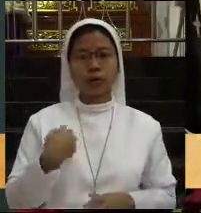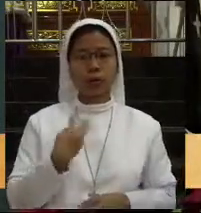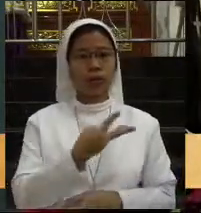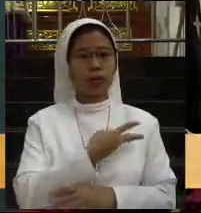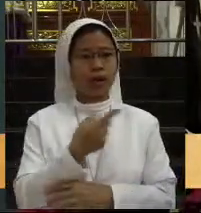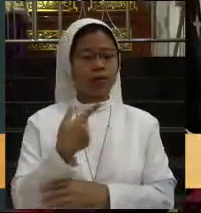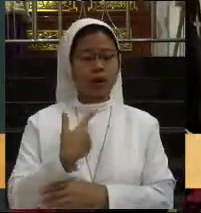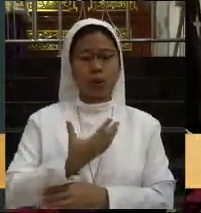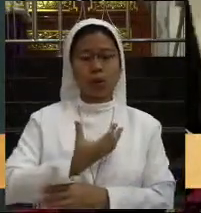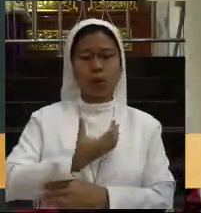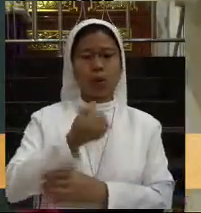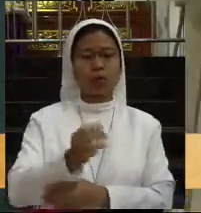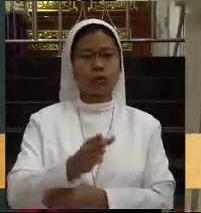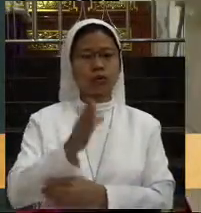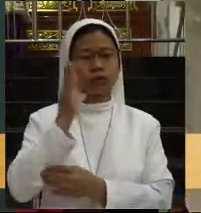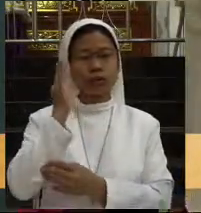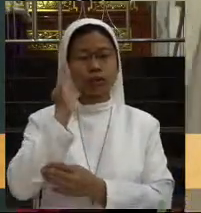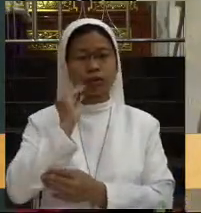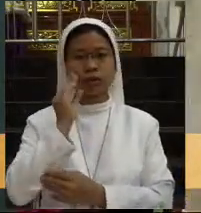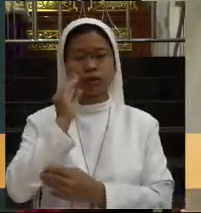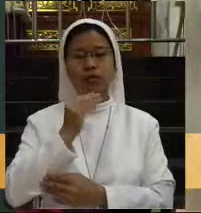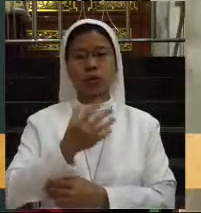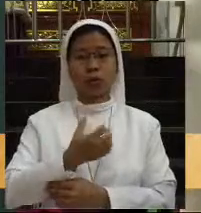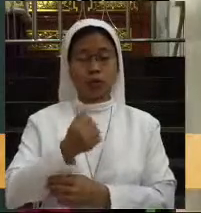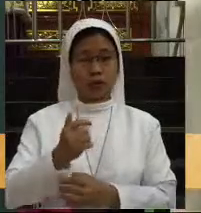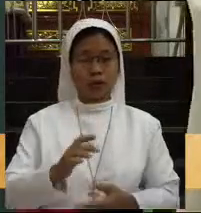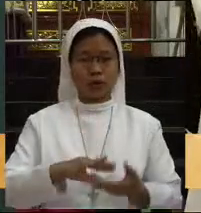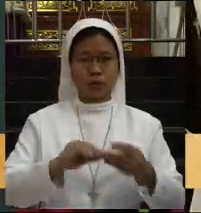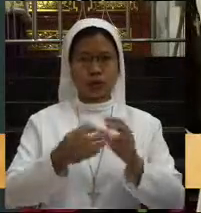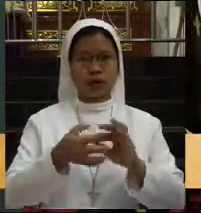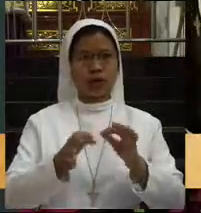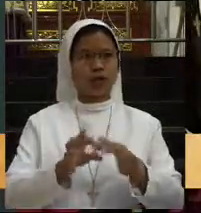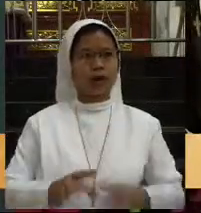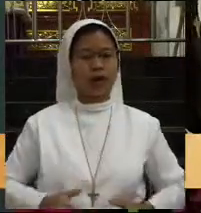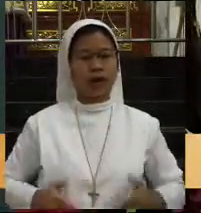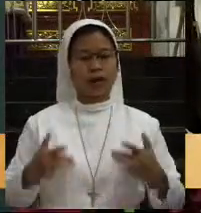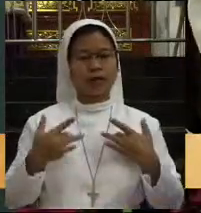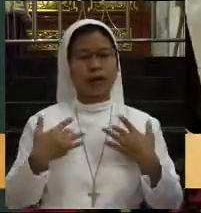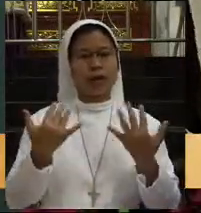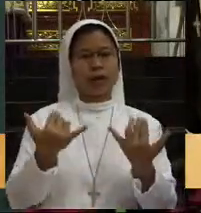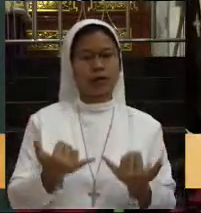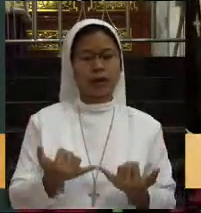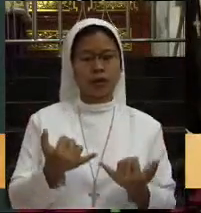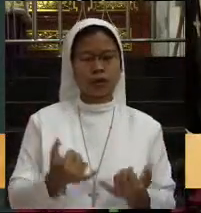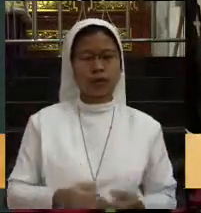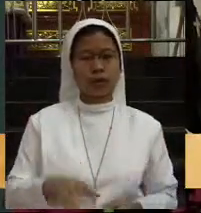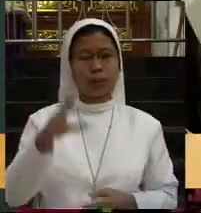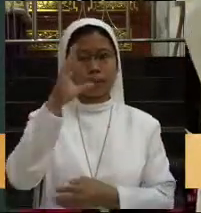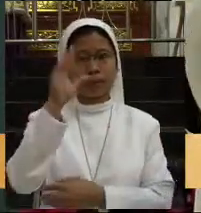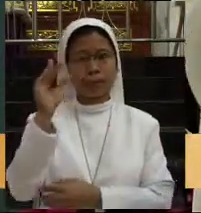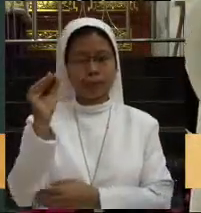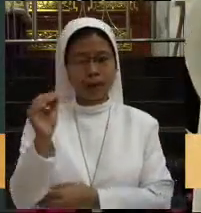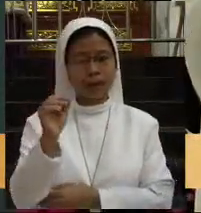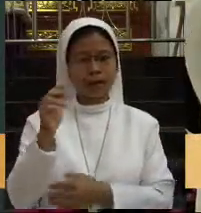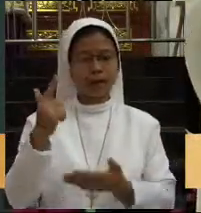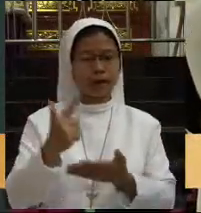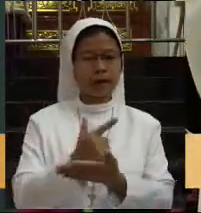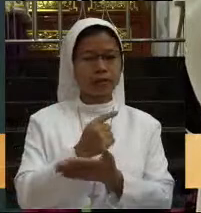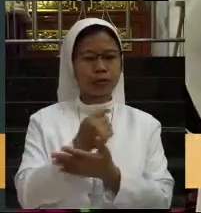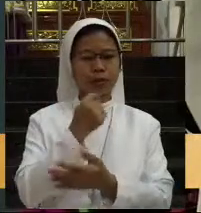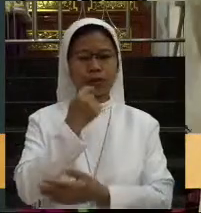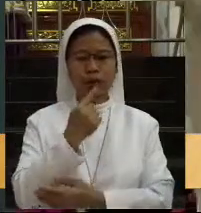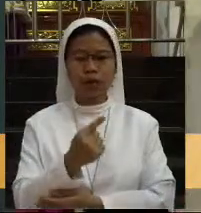entrances. So now, Simeon is asking God, oh God, I've seen the light. Now I